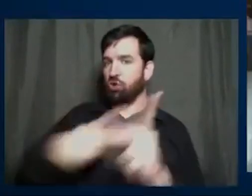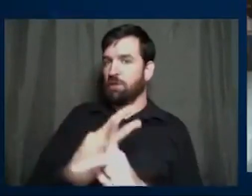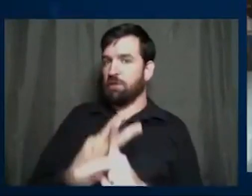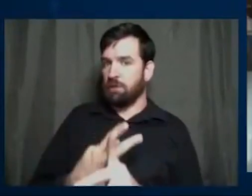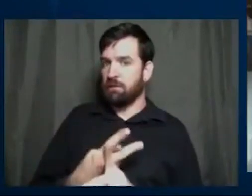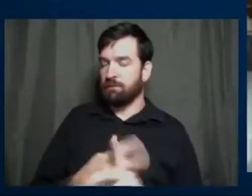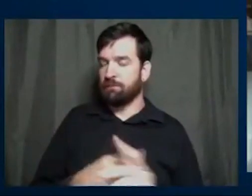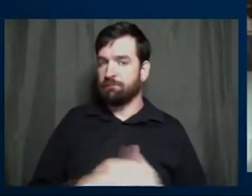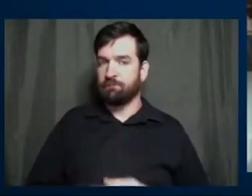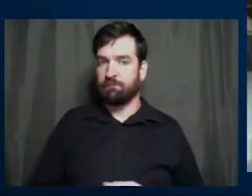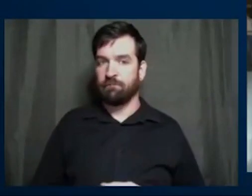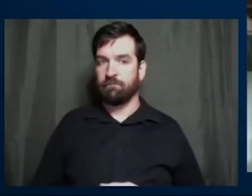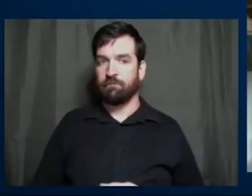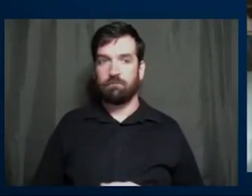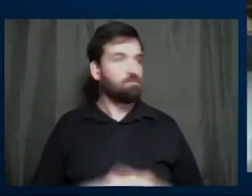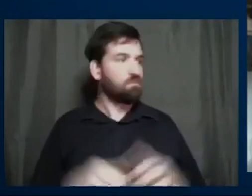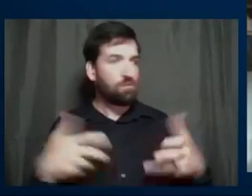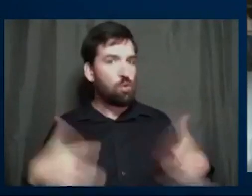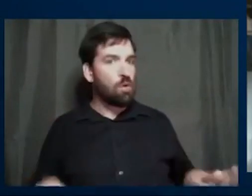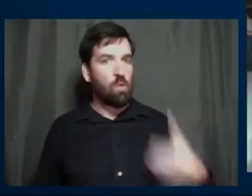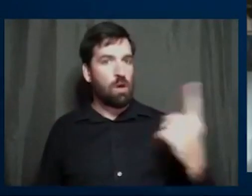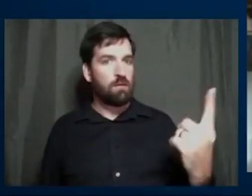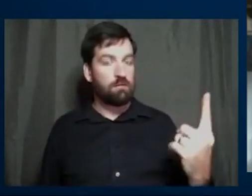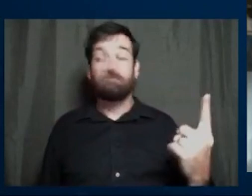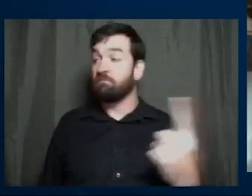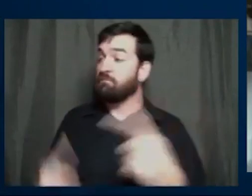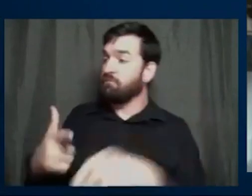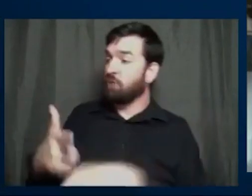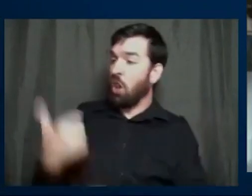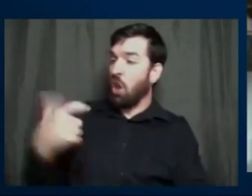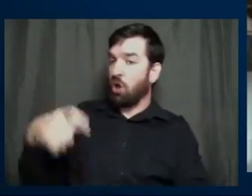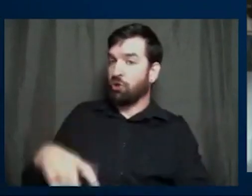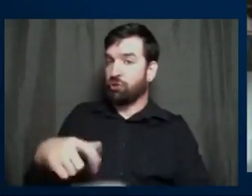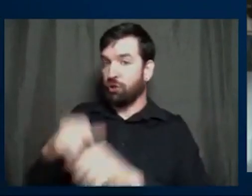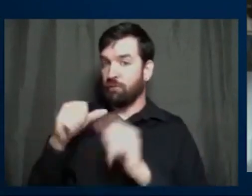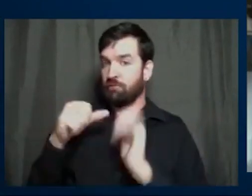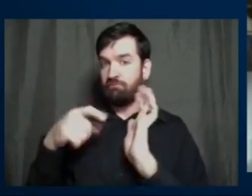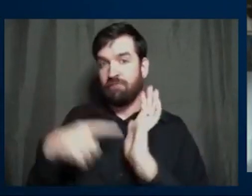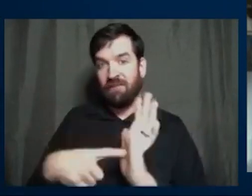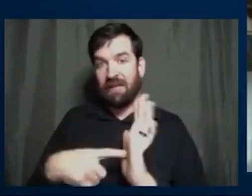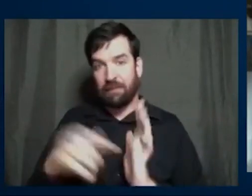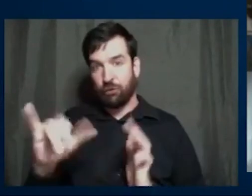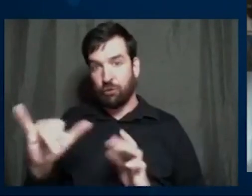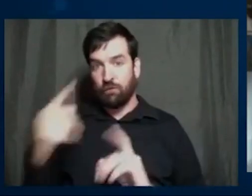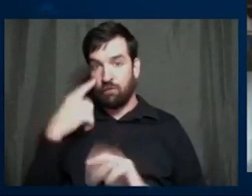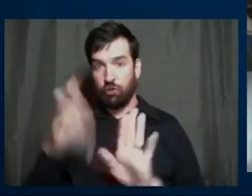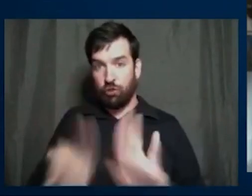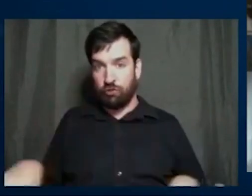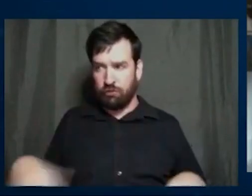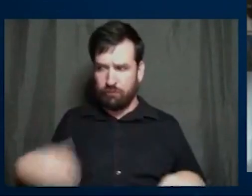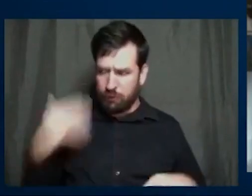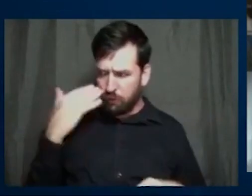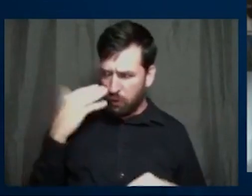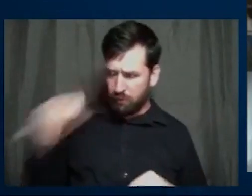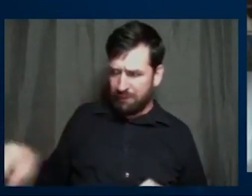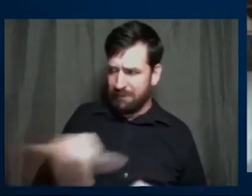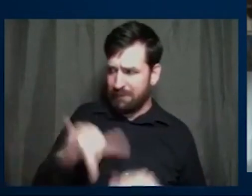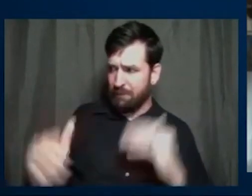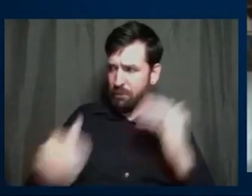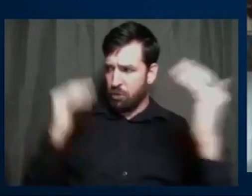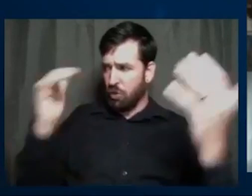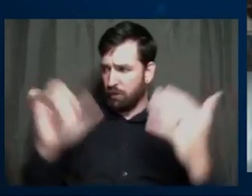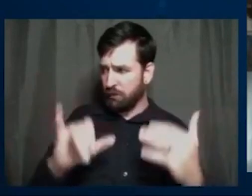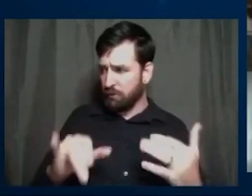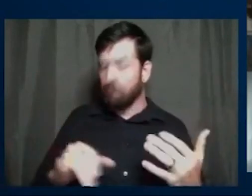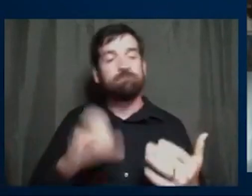don't want one. And the long-term effects too, even for young children, is important. Do we know what those could be? Are they the same as adults long-term? They